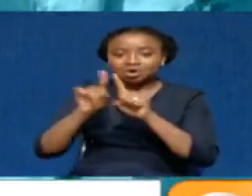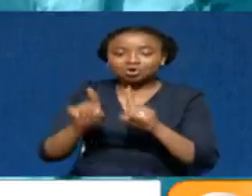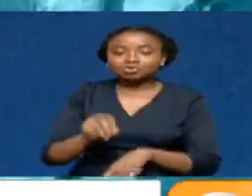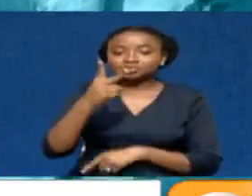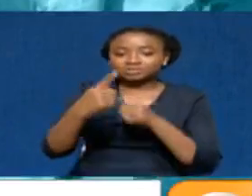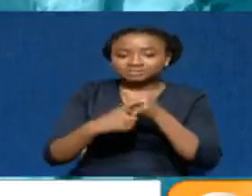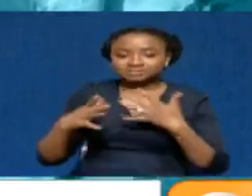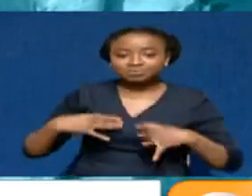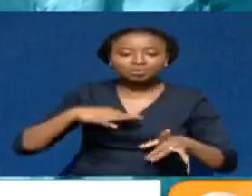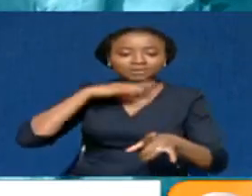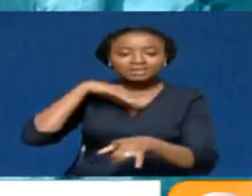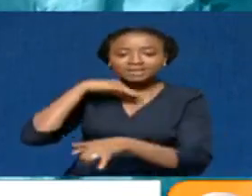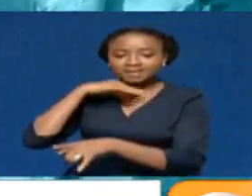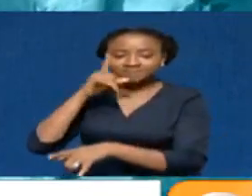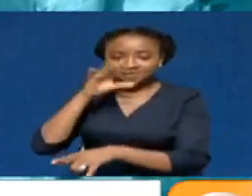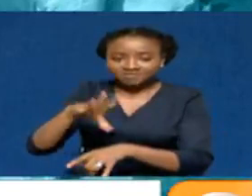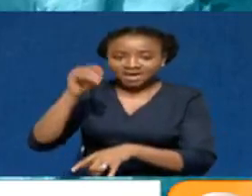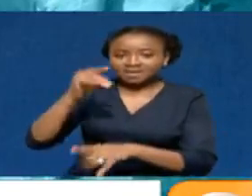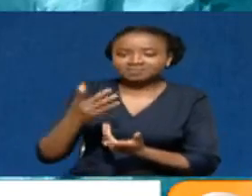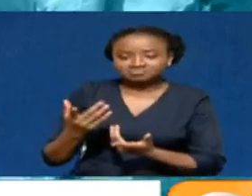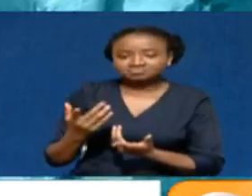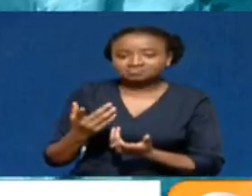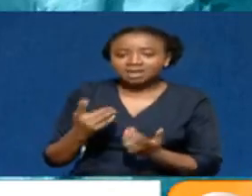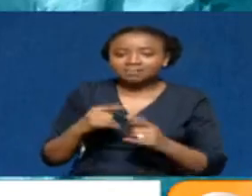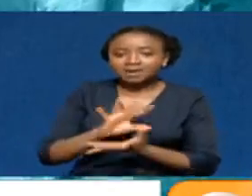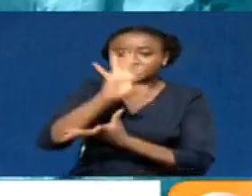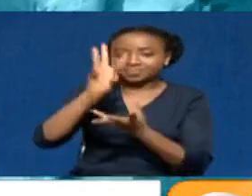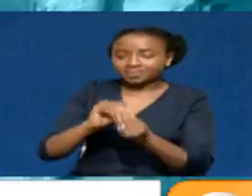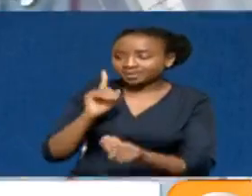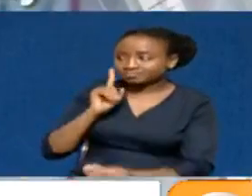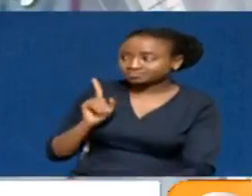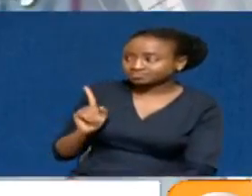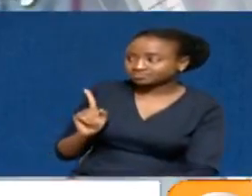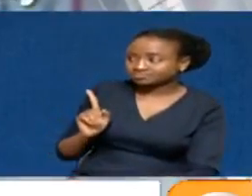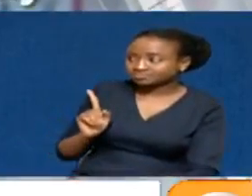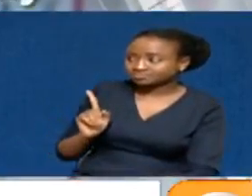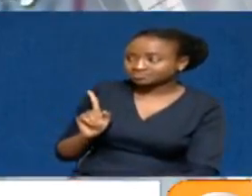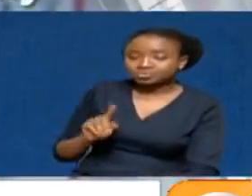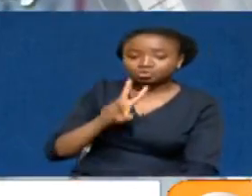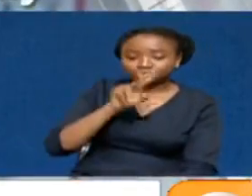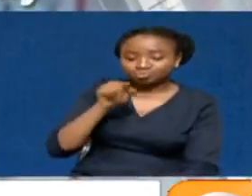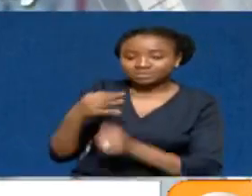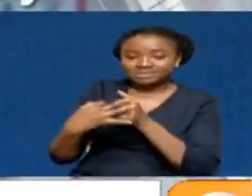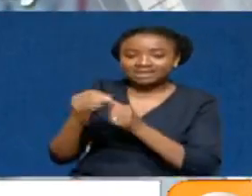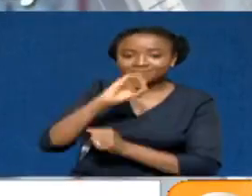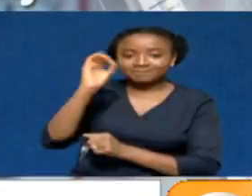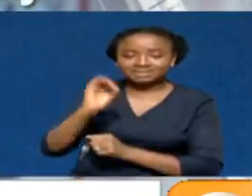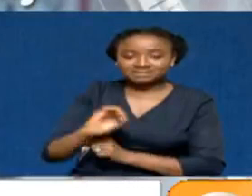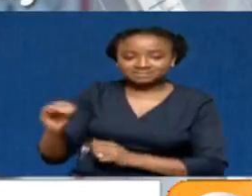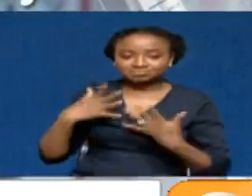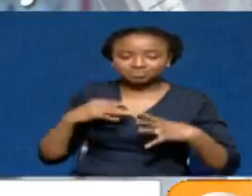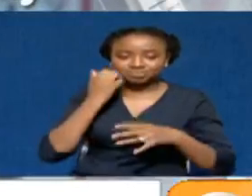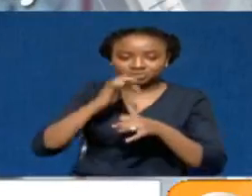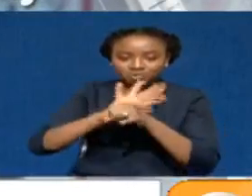26 deaths, all late, have been recorded, bringing fatalities to 4,404. 2.8% of adults have been